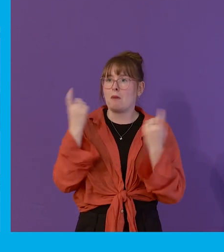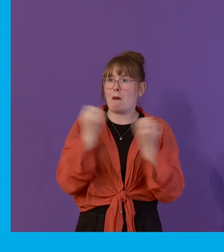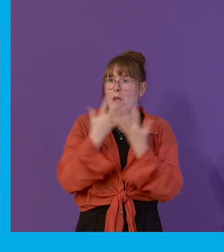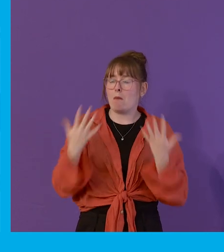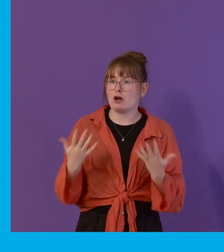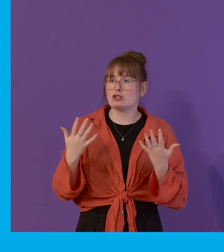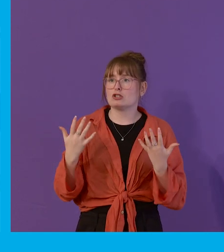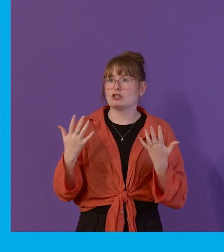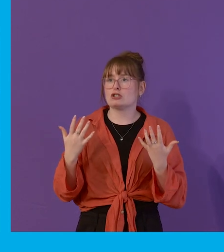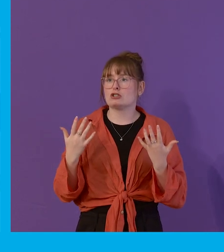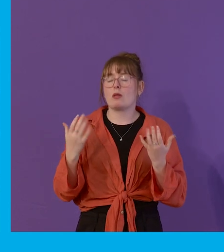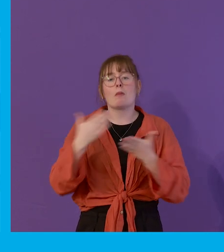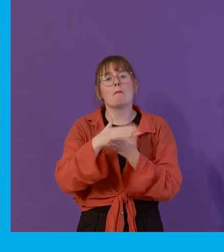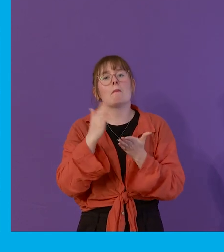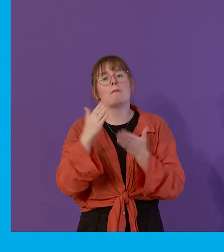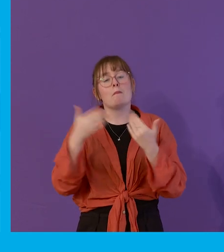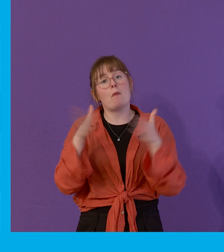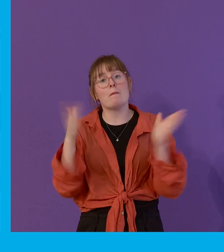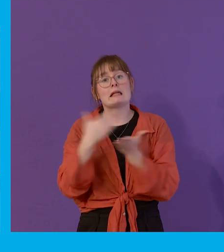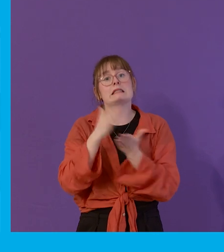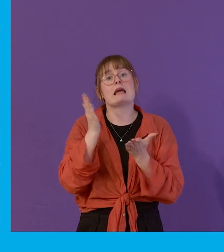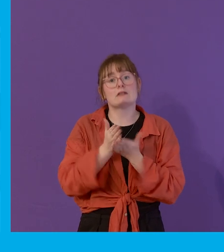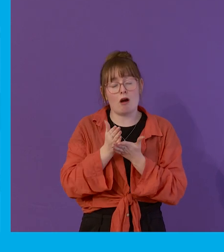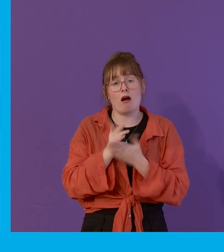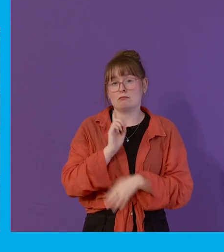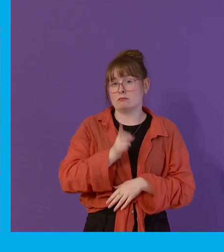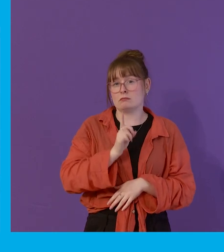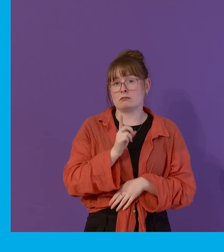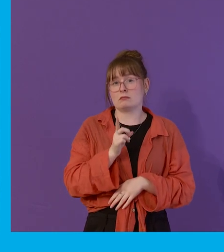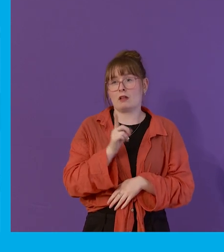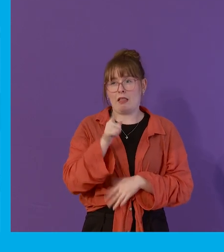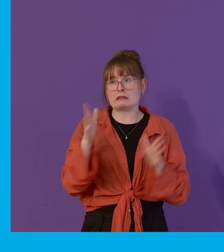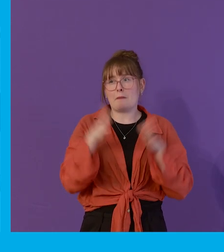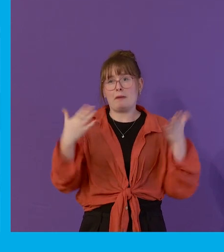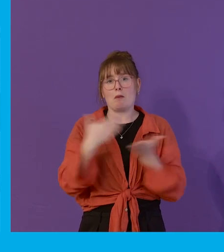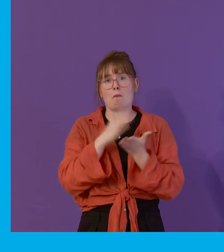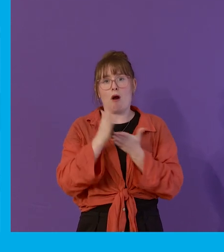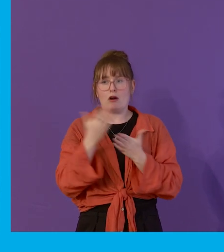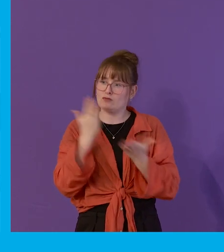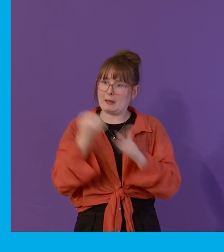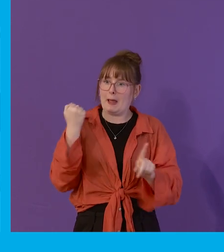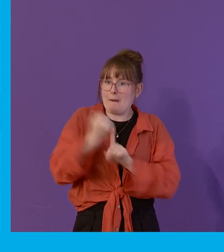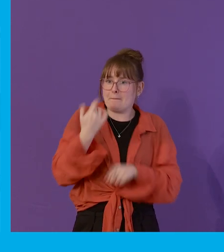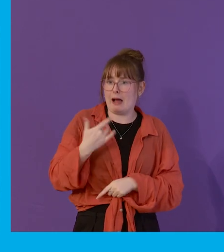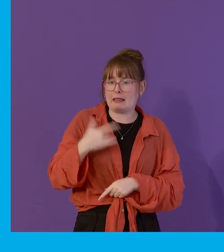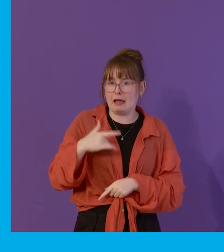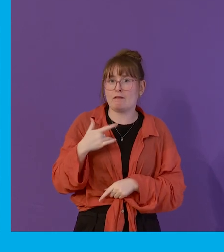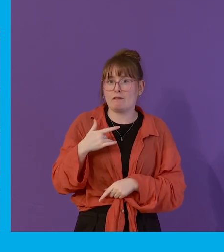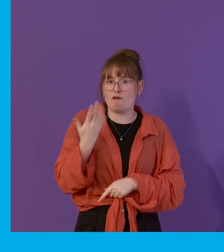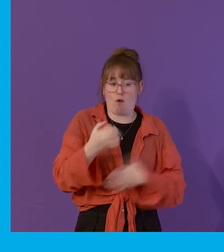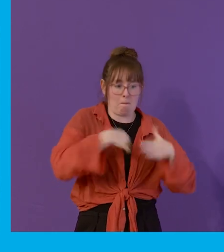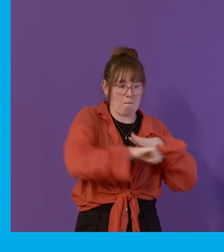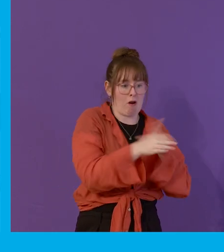the part of the public sector that touches the biggest part of people's lives, literally from the